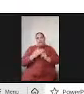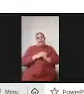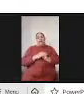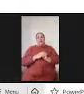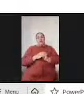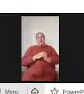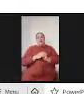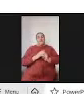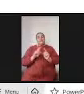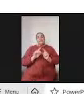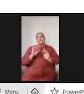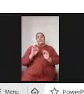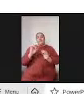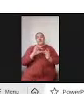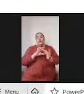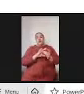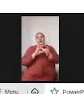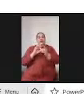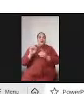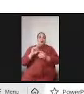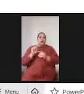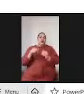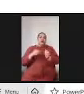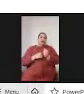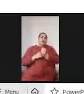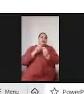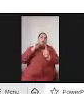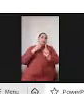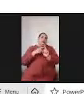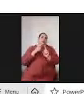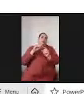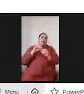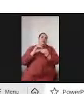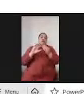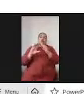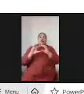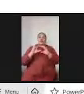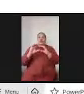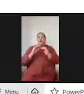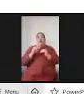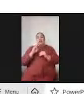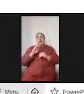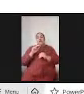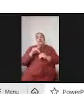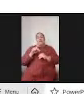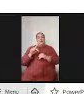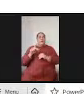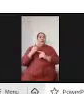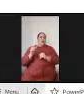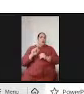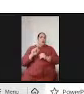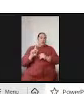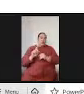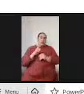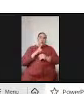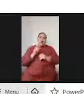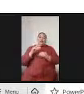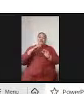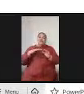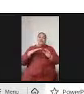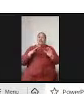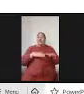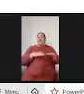How does it link into the strategic objectives around communicating what the WCPP does? Because the Scottish